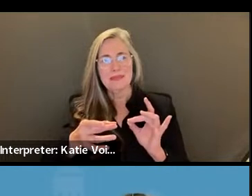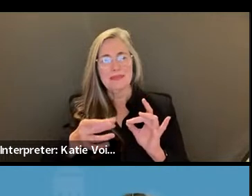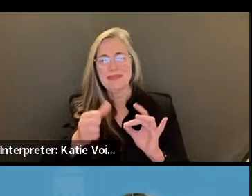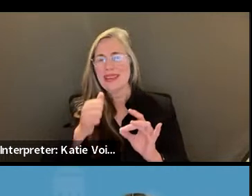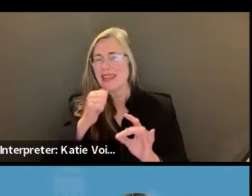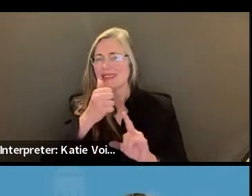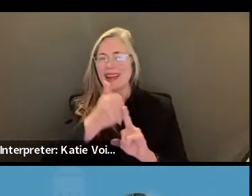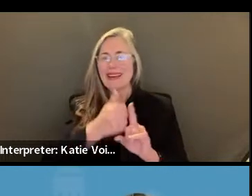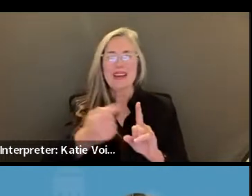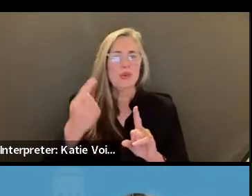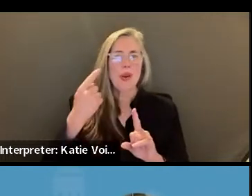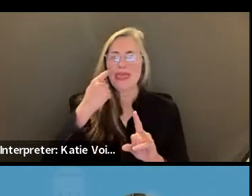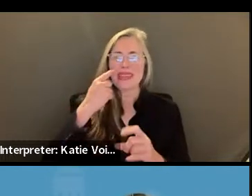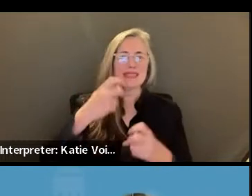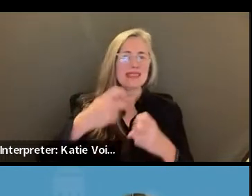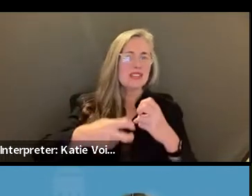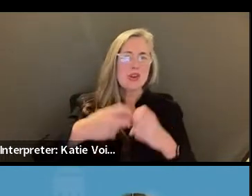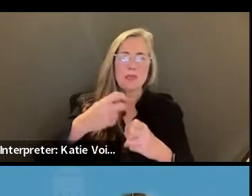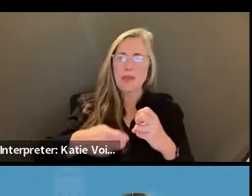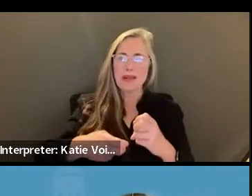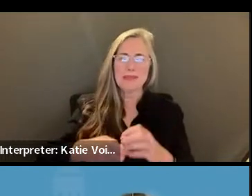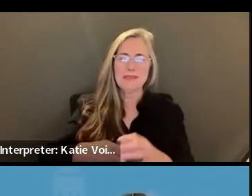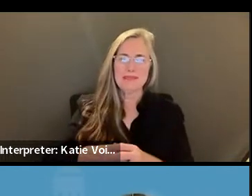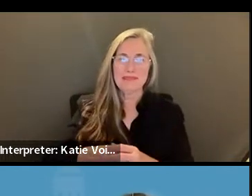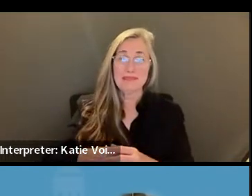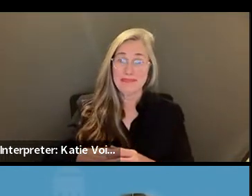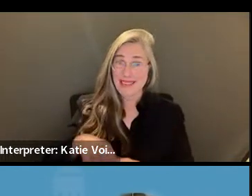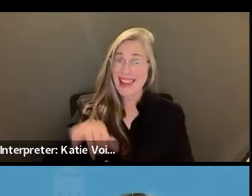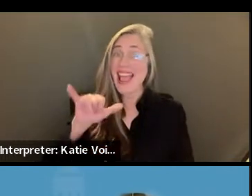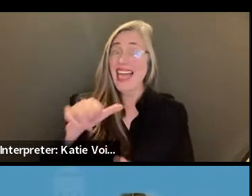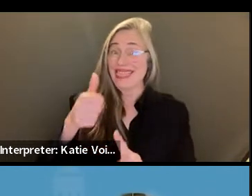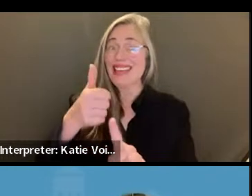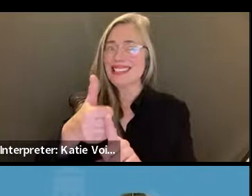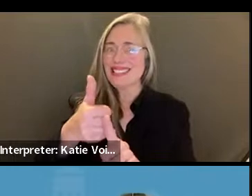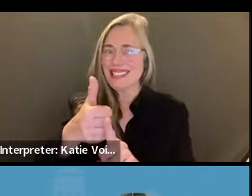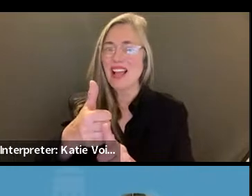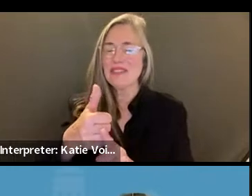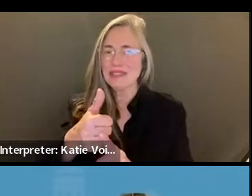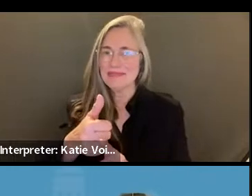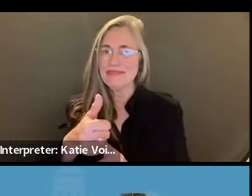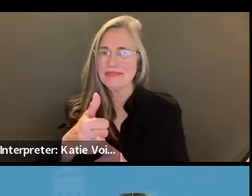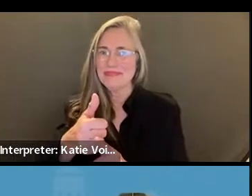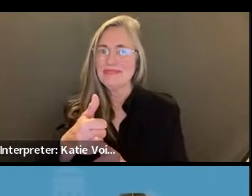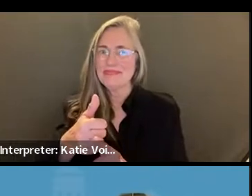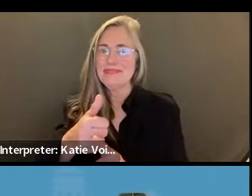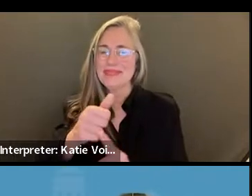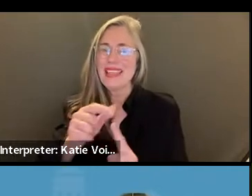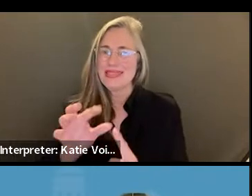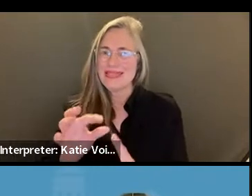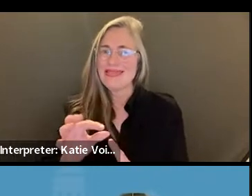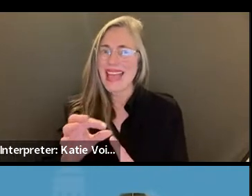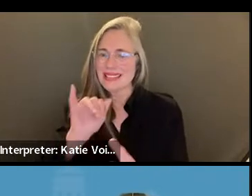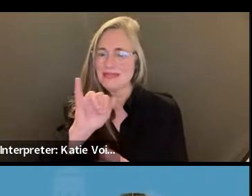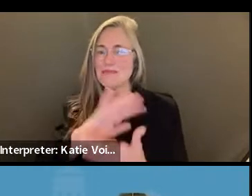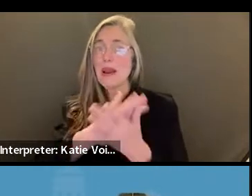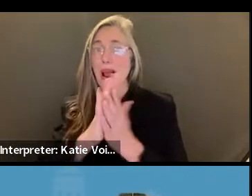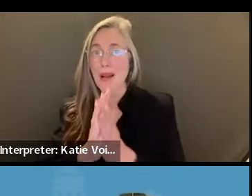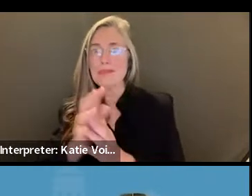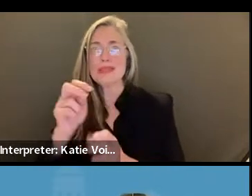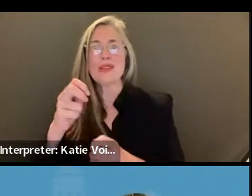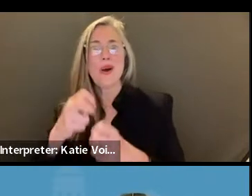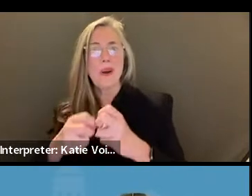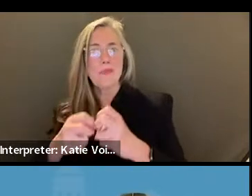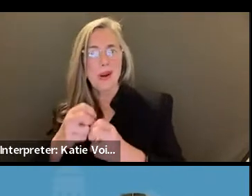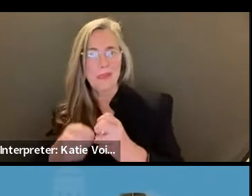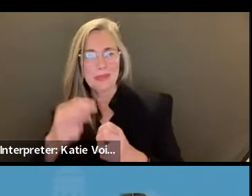everyone thinks this is an issue, and that is an issue. And so for those folks, what if we